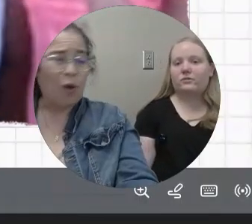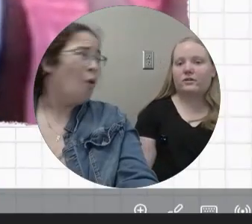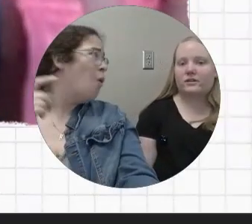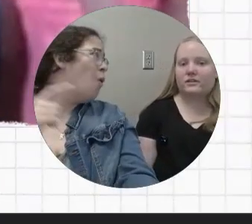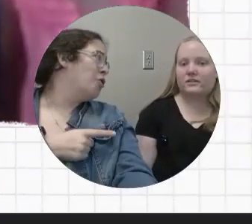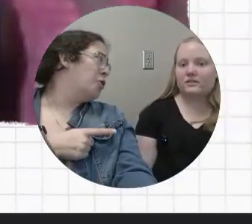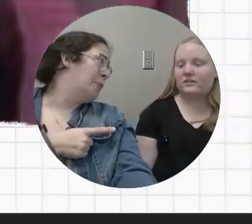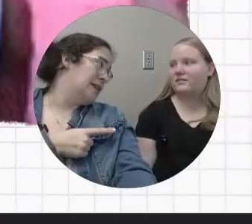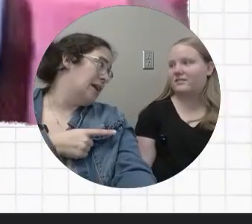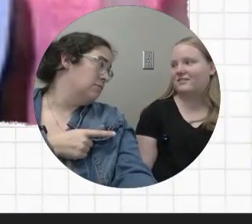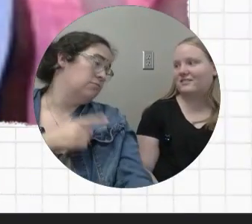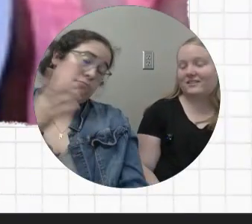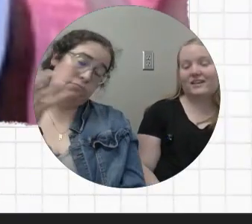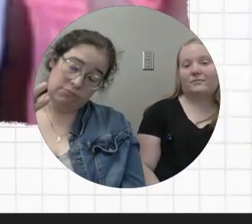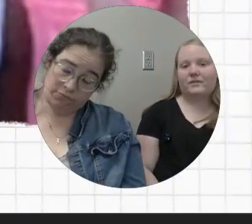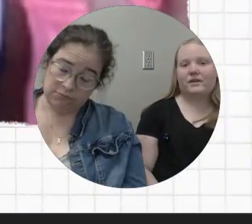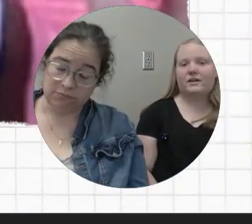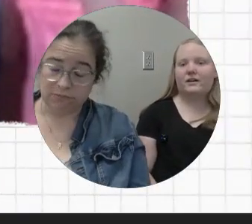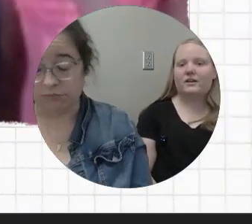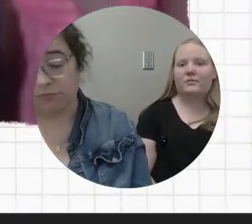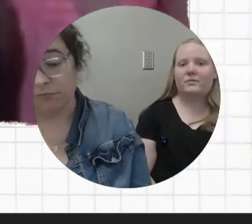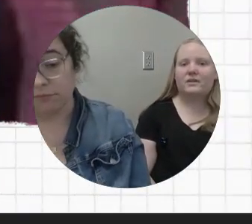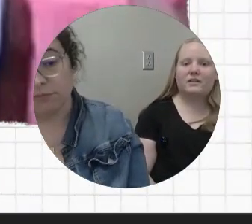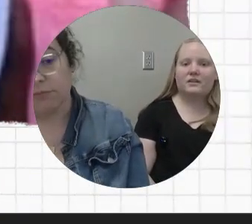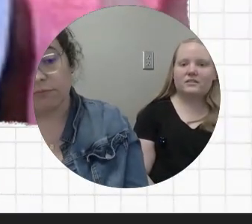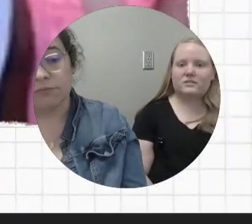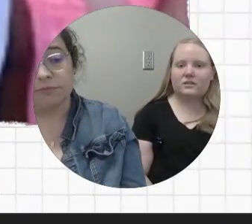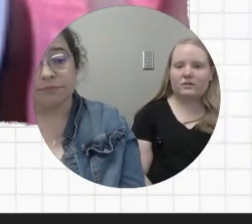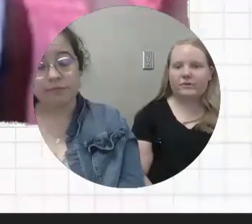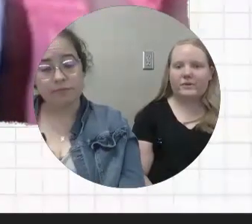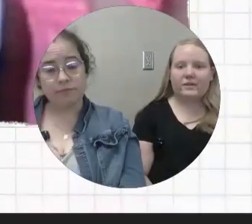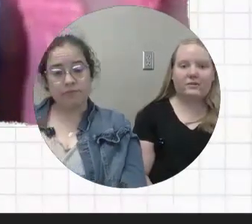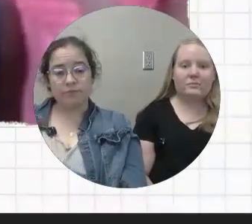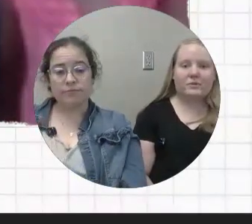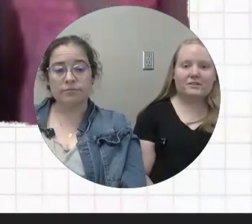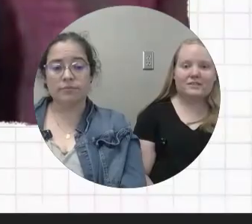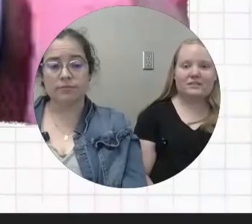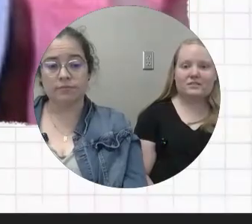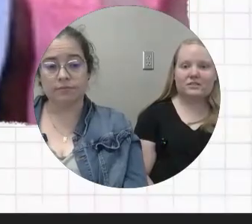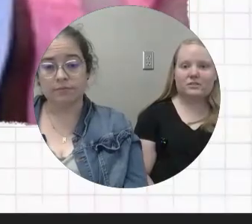Speak clearly and be willing to repeat what you said or their peers said.